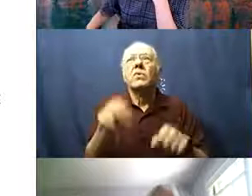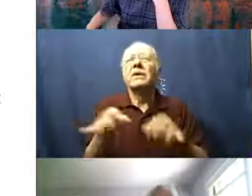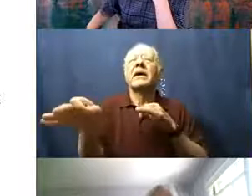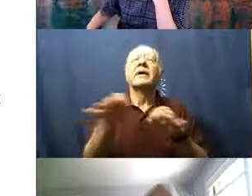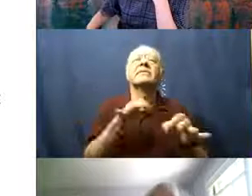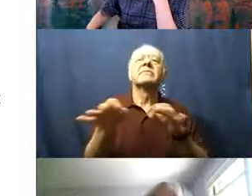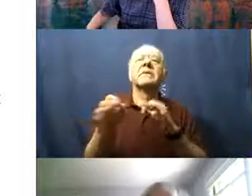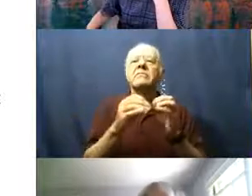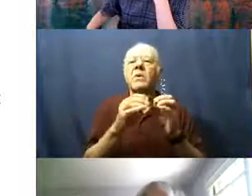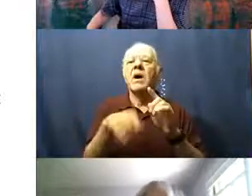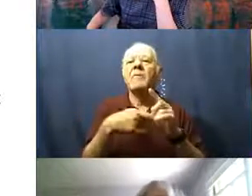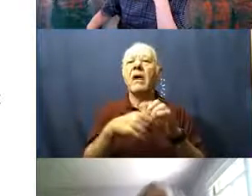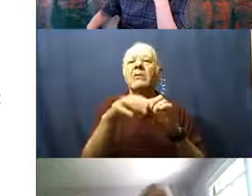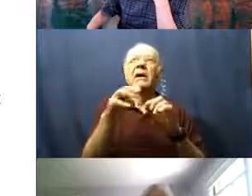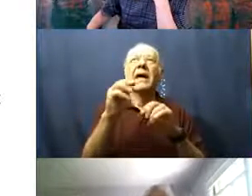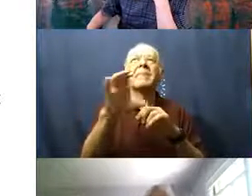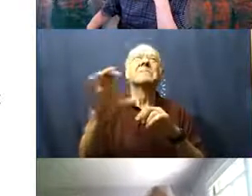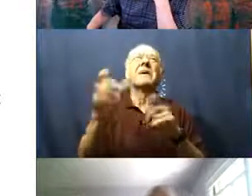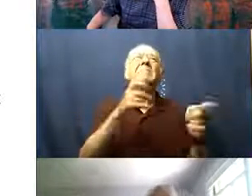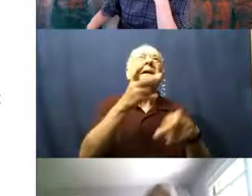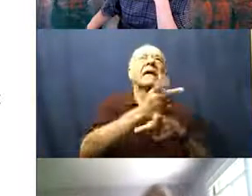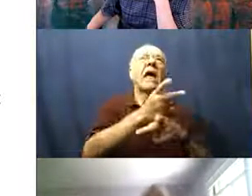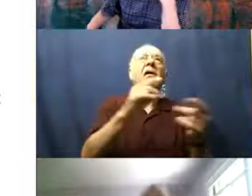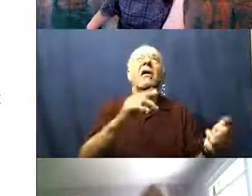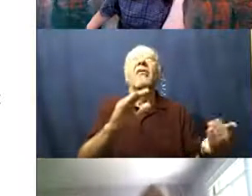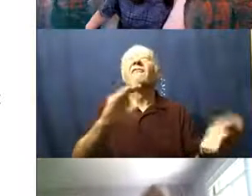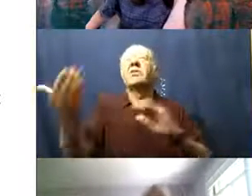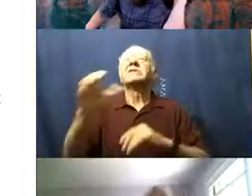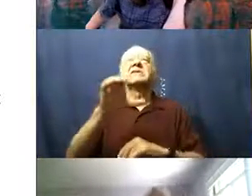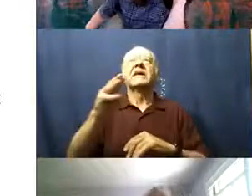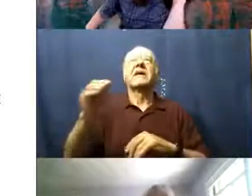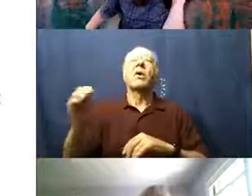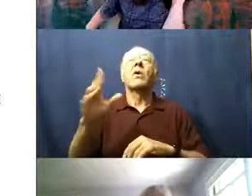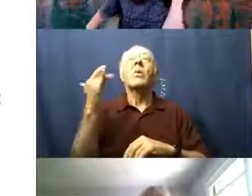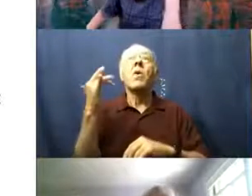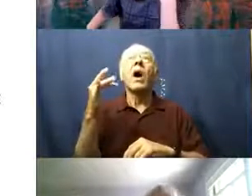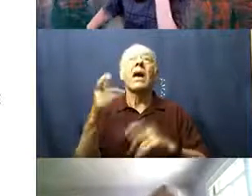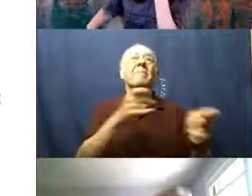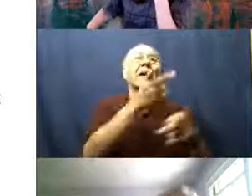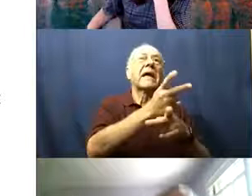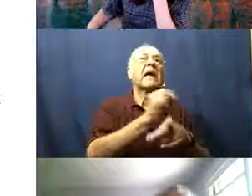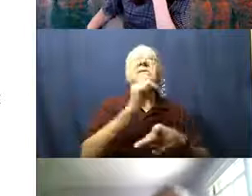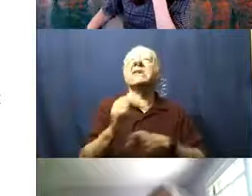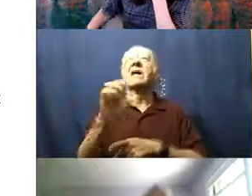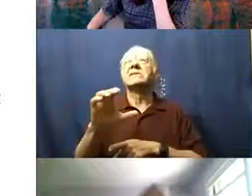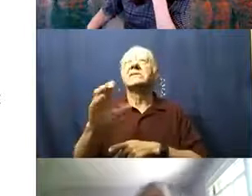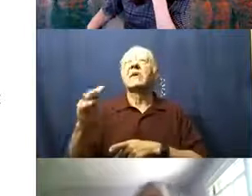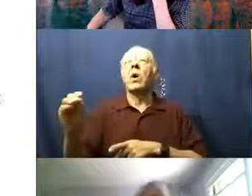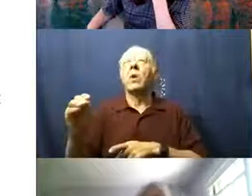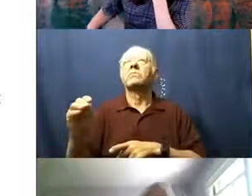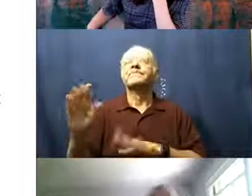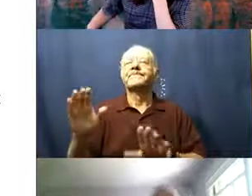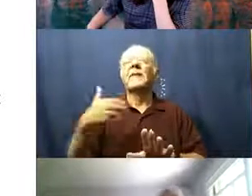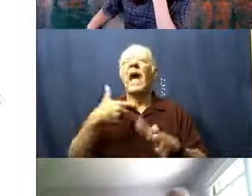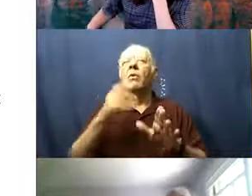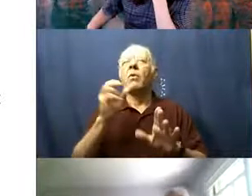explain managed care versus CMOs, because a managed care organization is not a CMO. And I started typing that answer, but